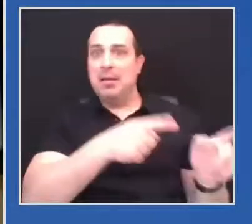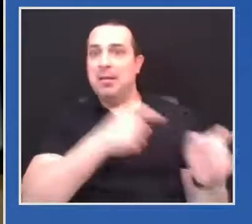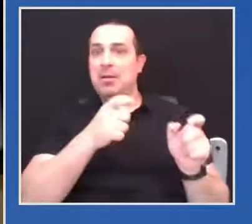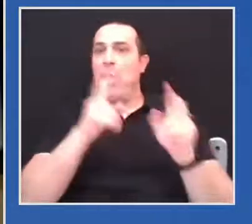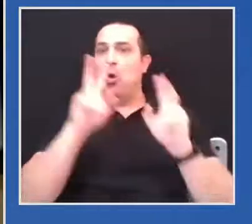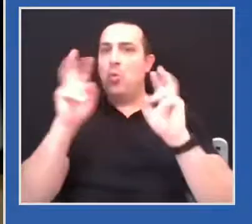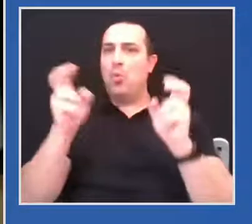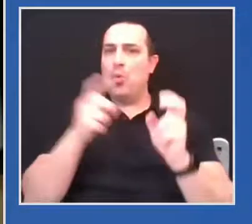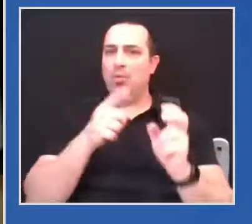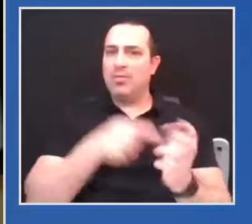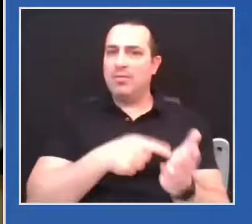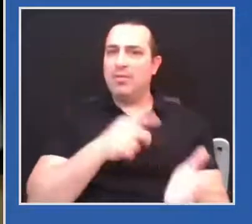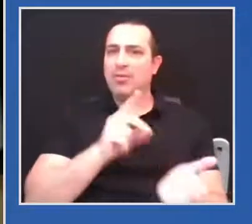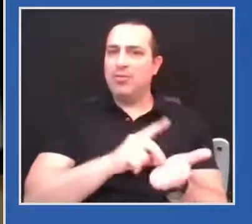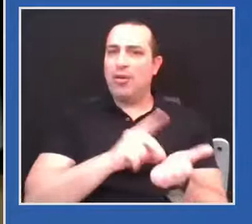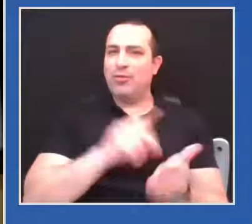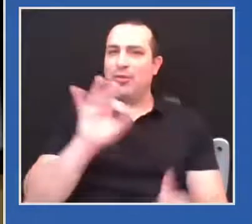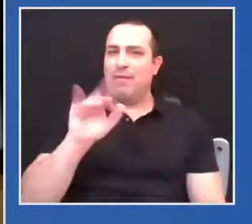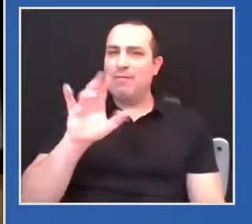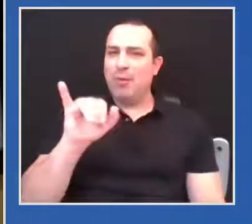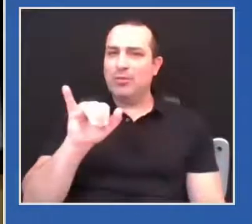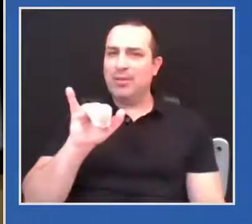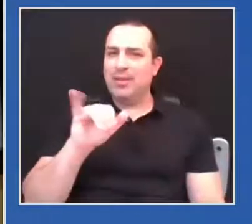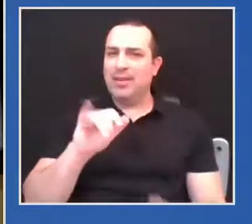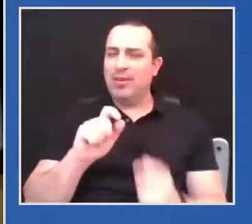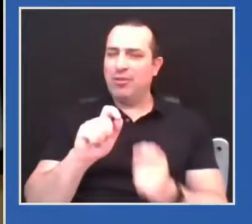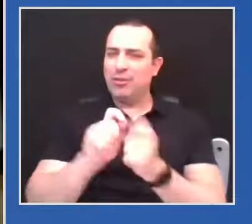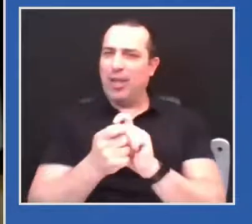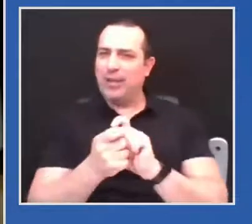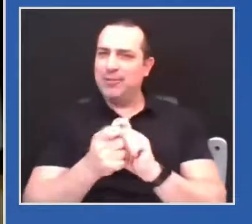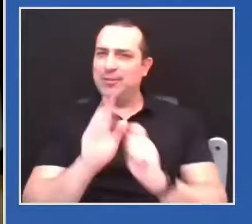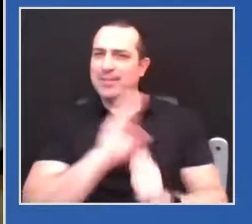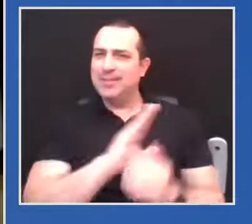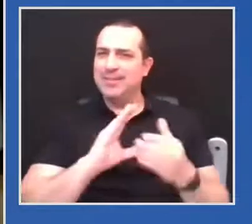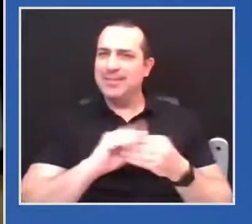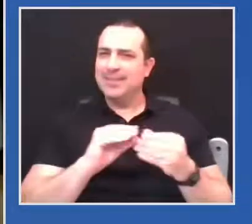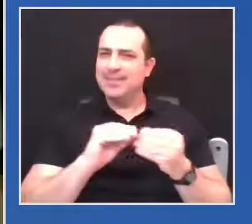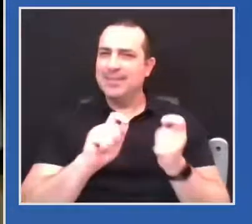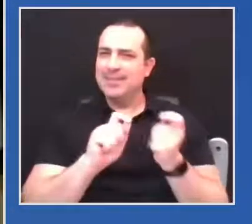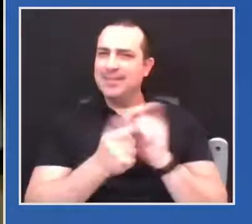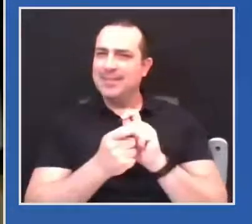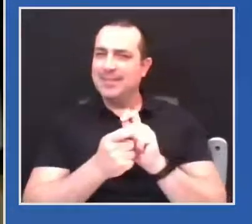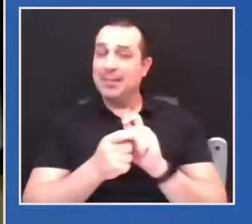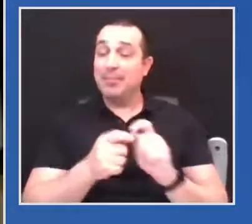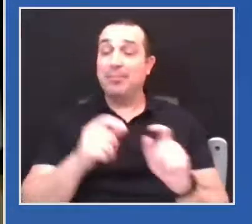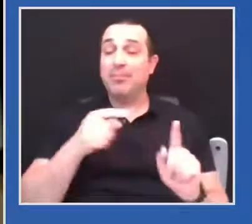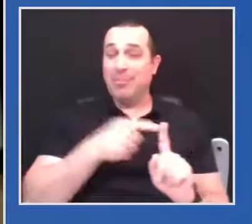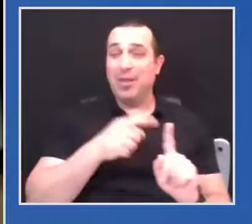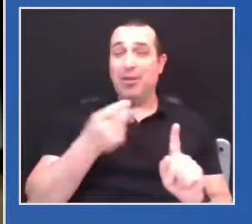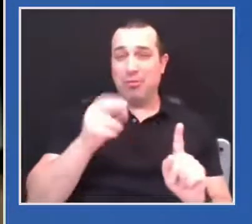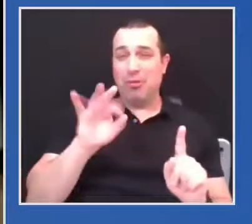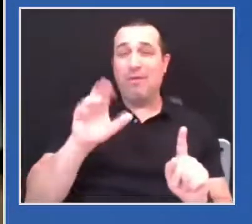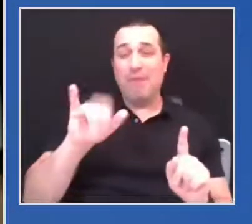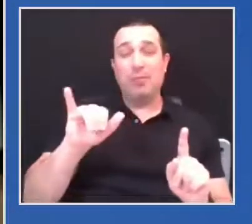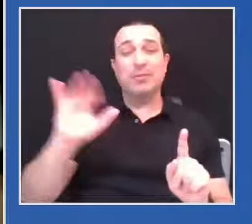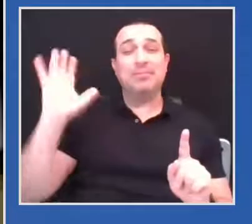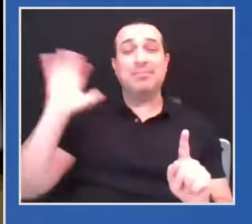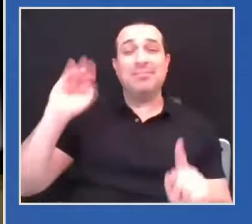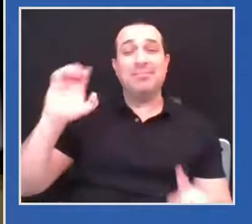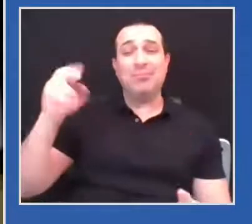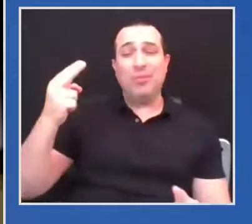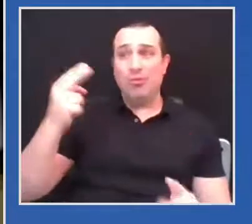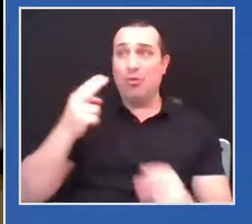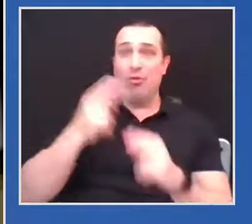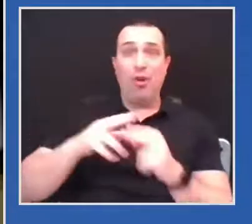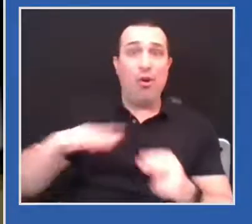context. Fauci had said way back in March, referring to public health officials across the nation, he